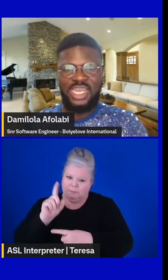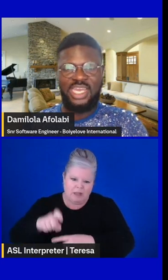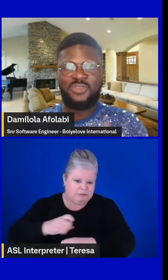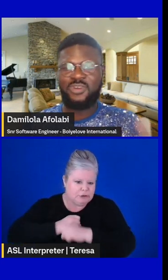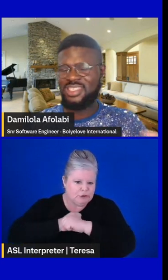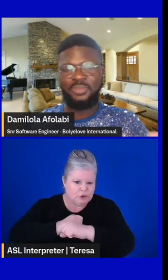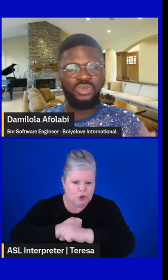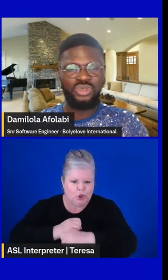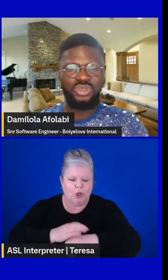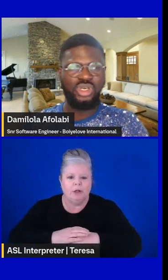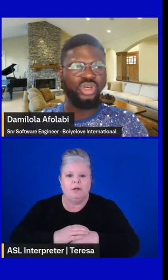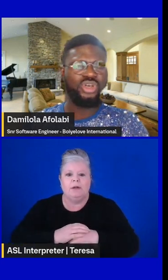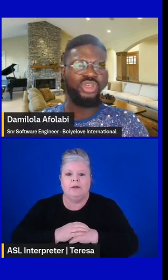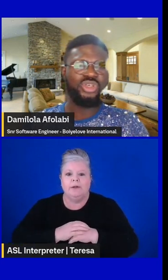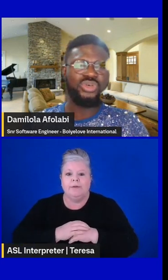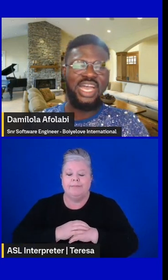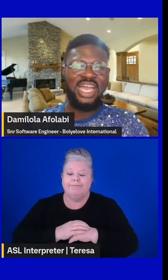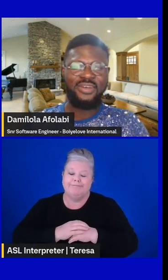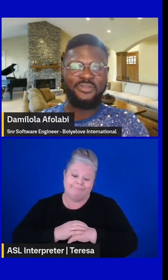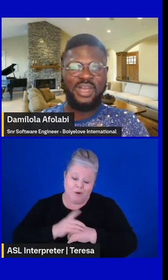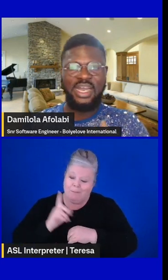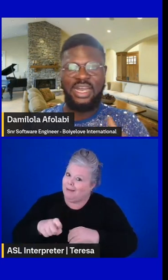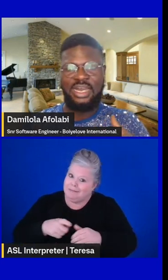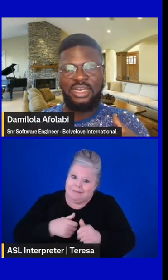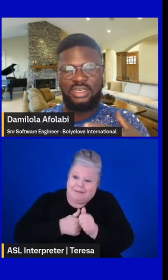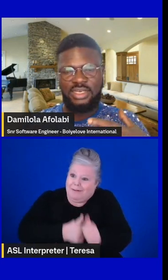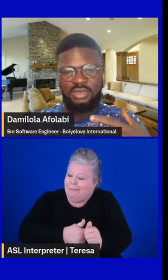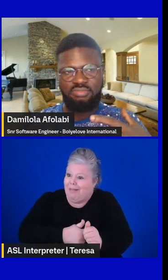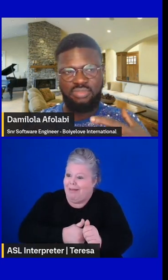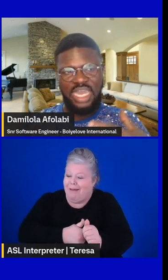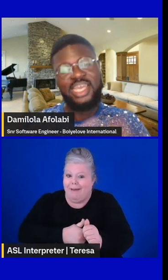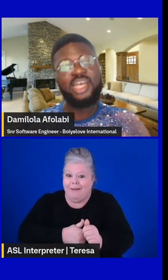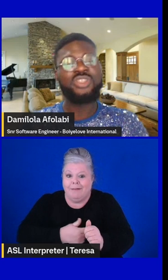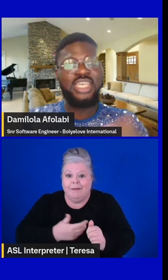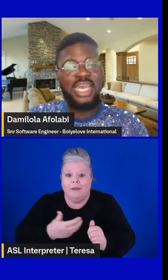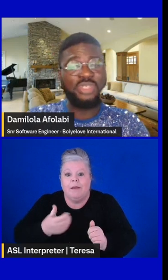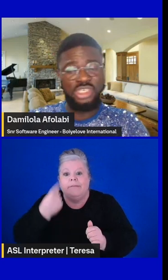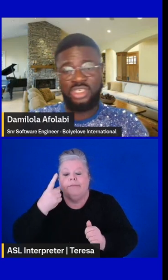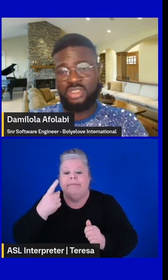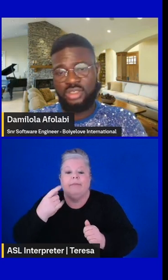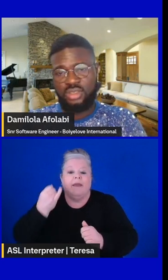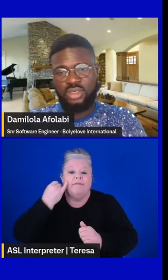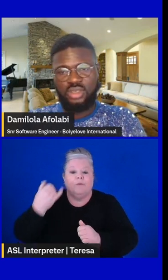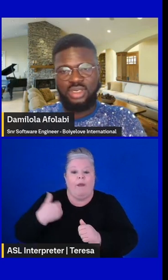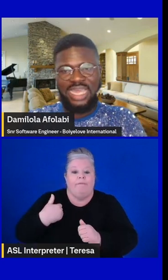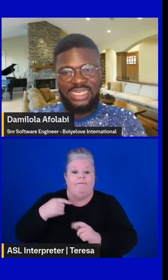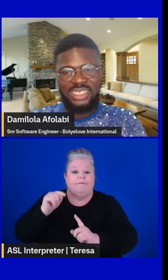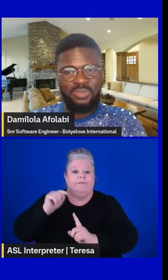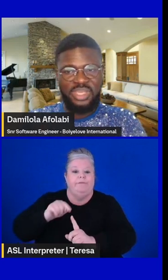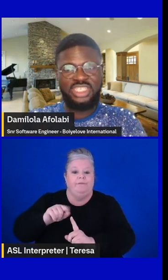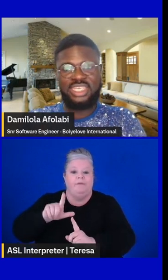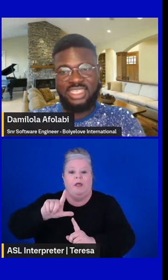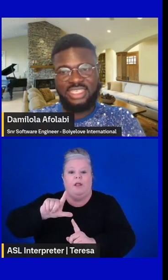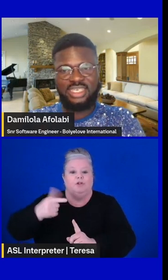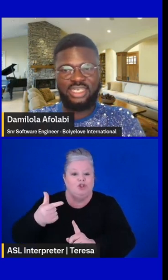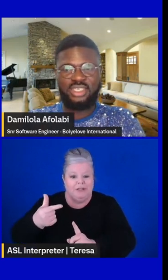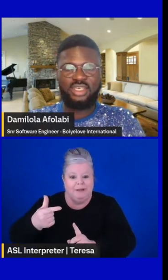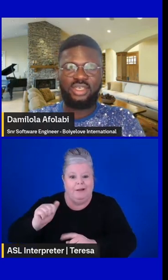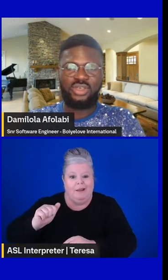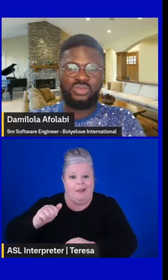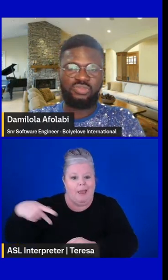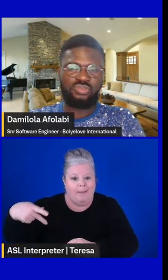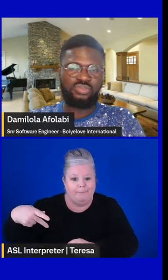and compliant. For example, you have an healthcare application handling patient